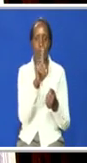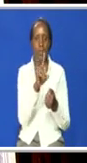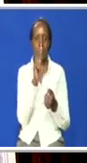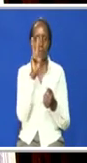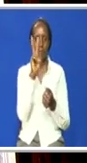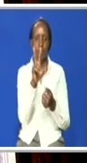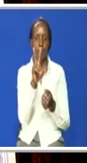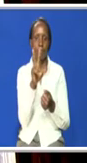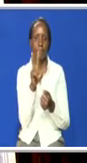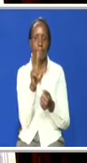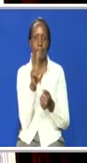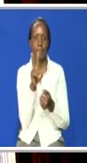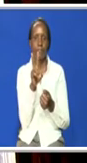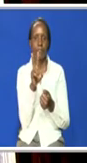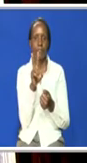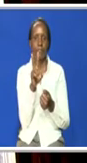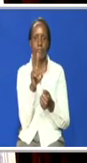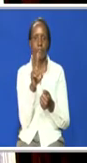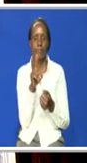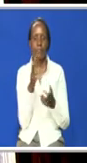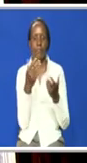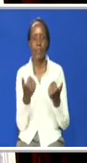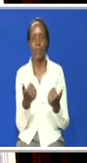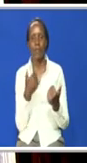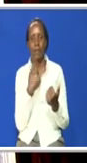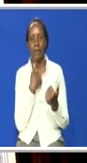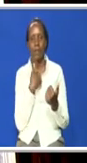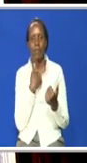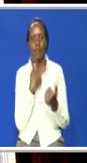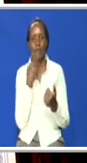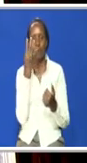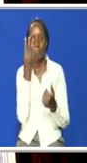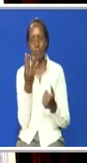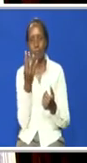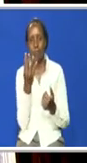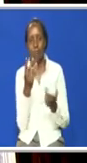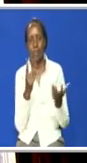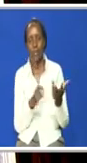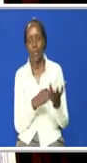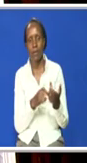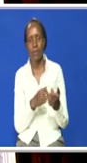1, 2. Here I have 4. I count.